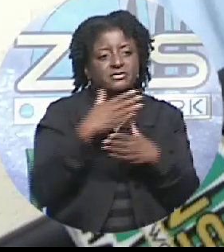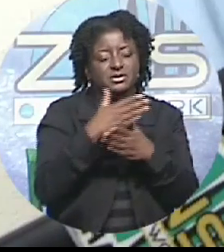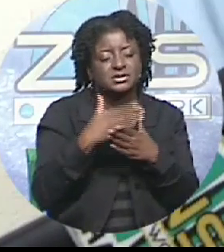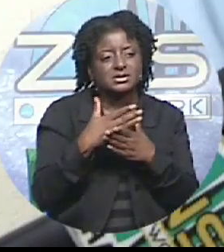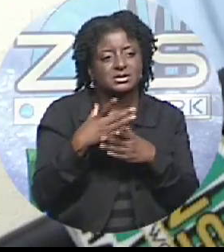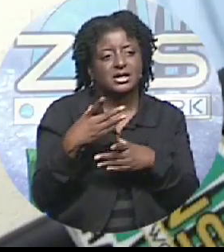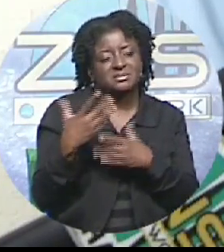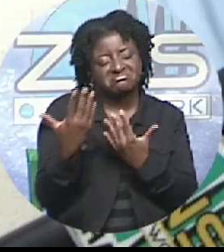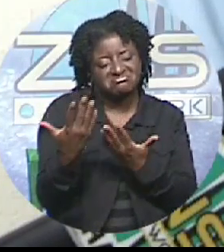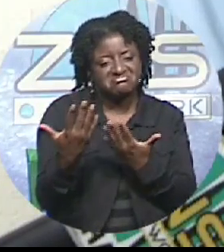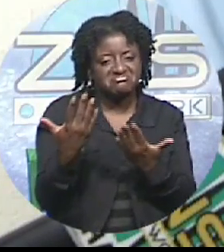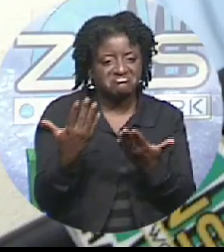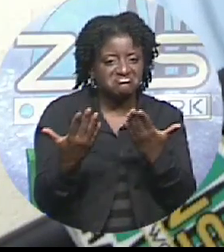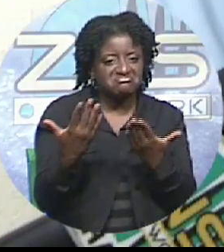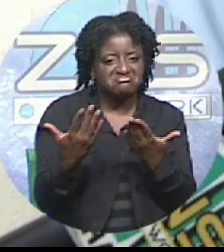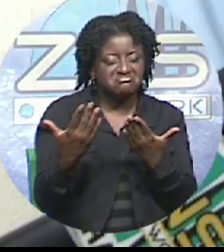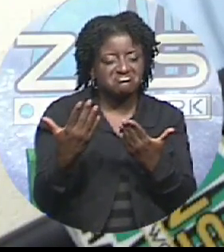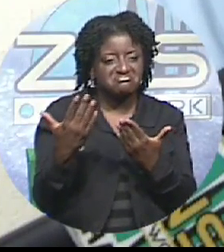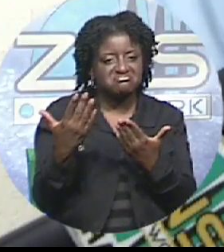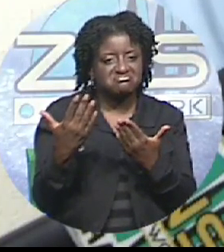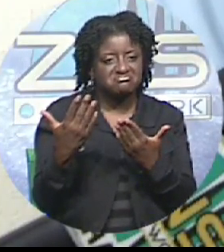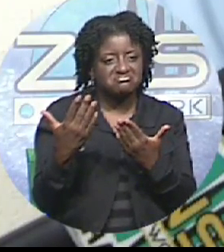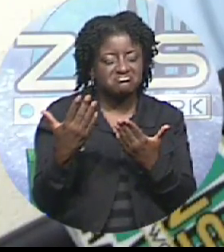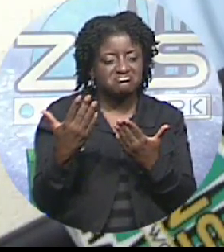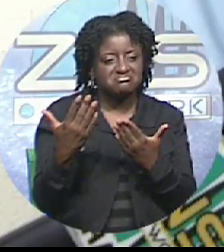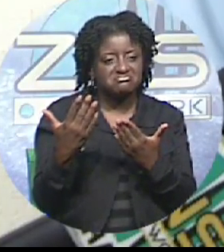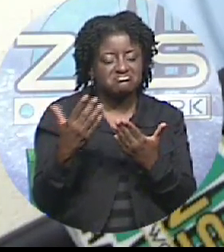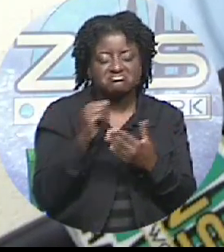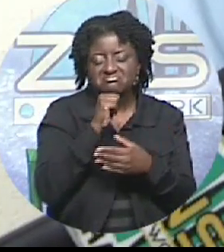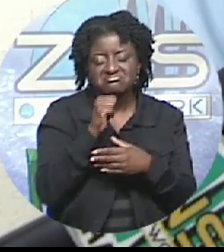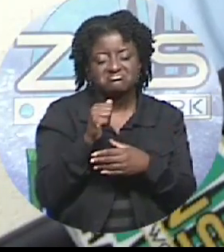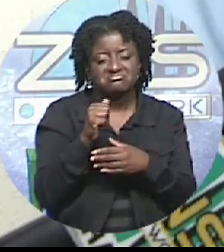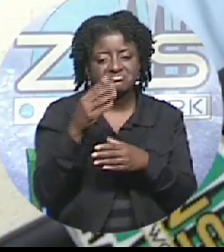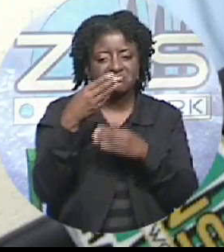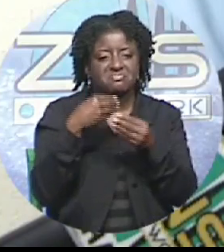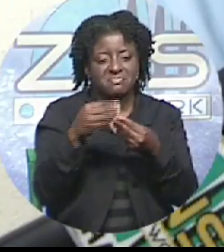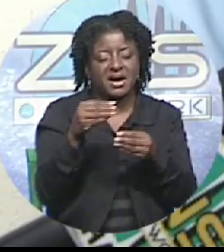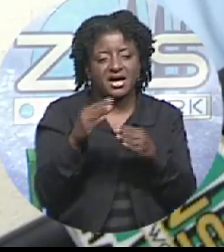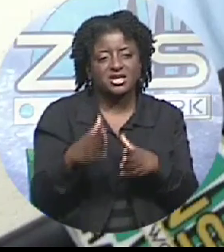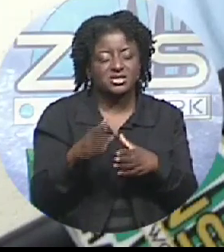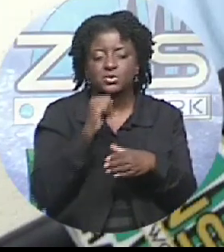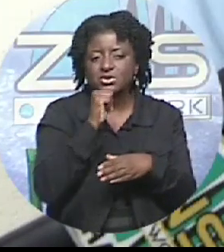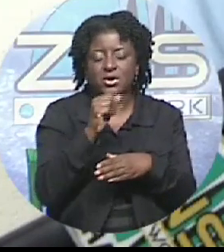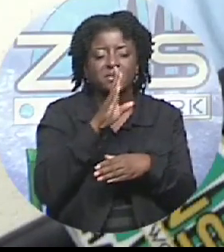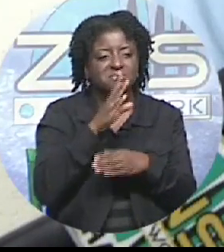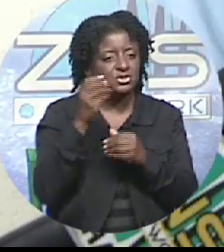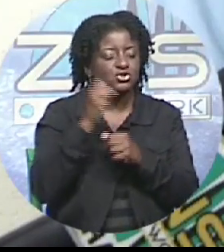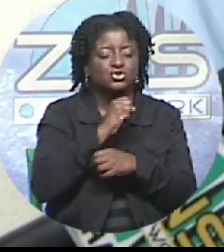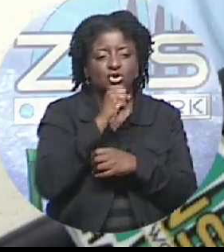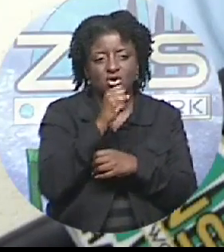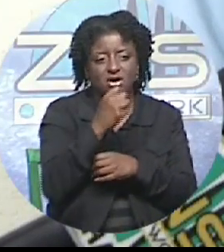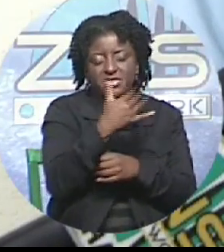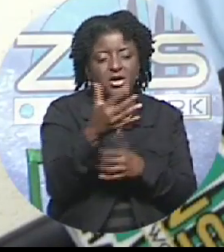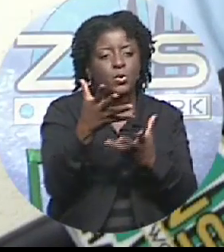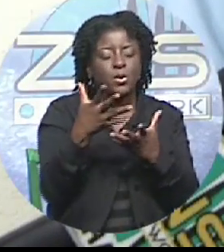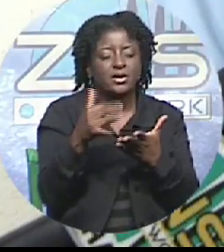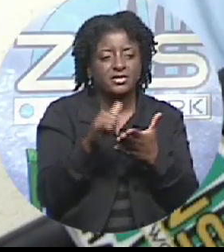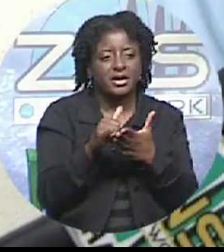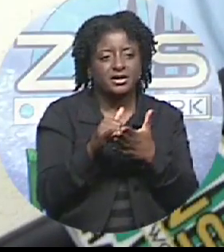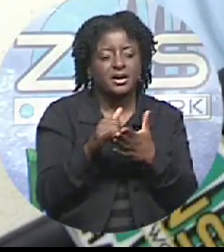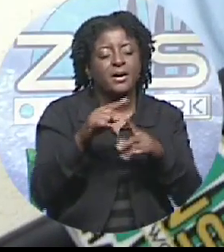hesitation from buyers. But I think at the end of the day, when people come and see what a